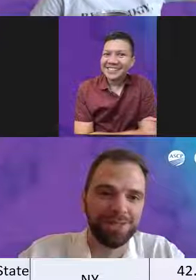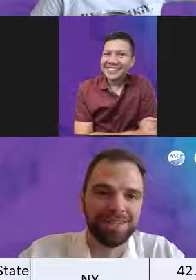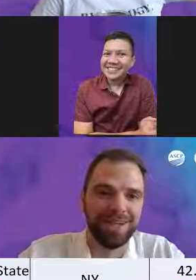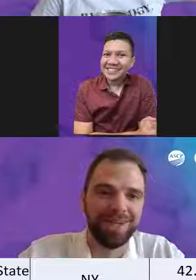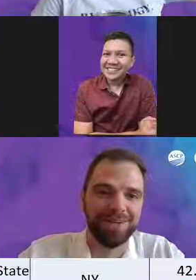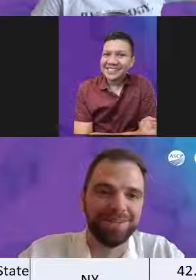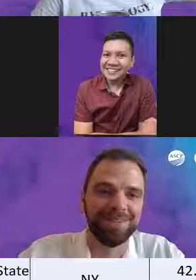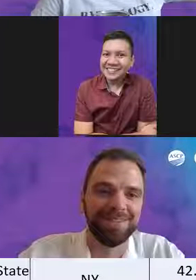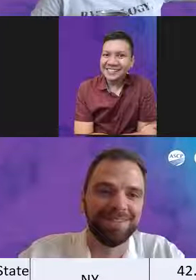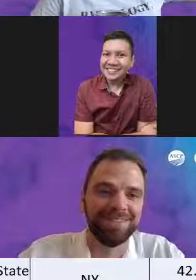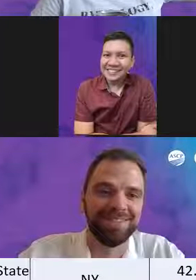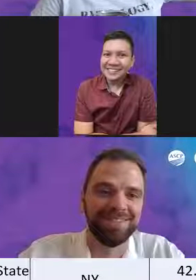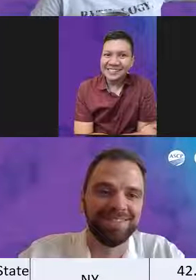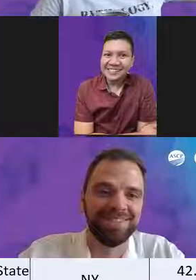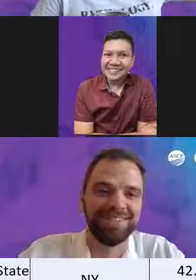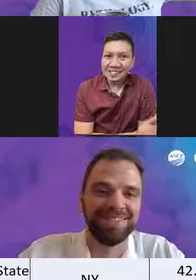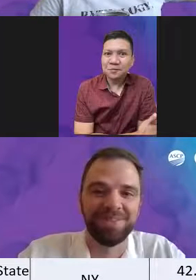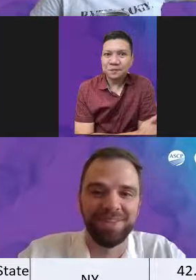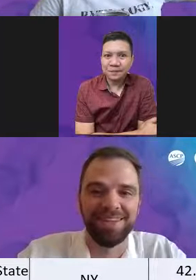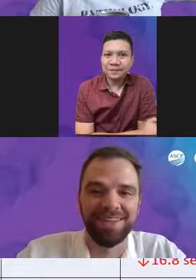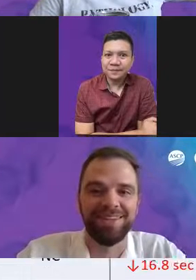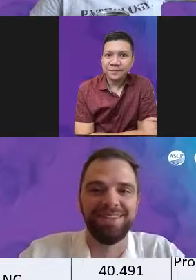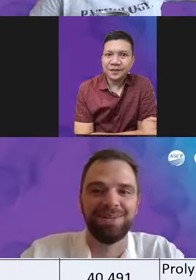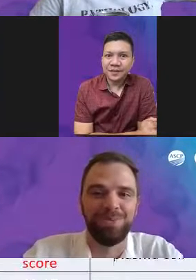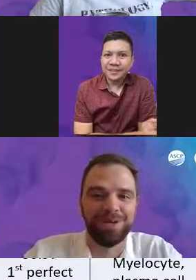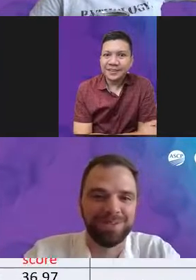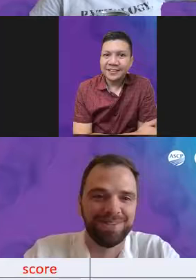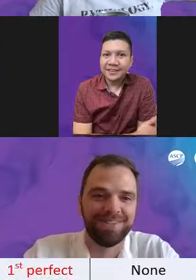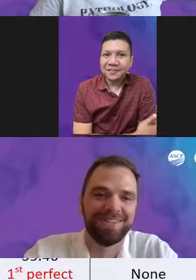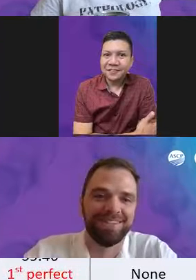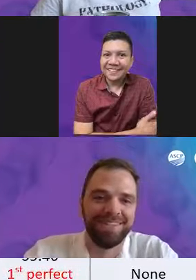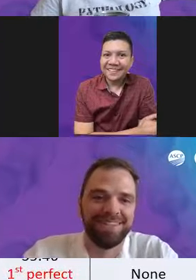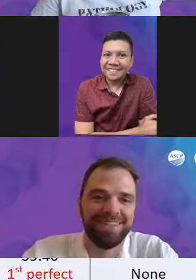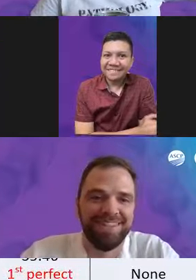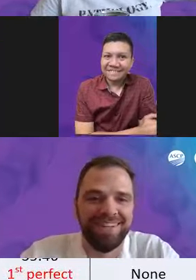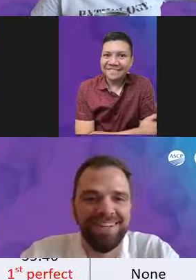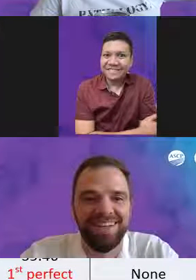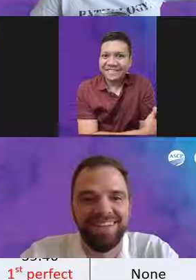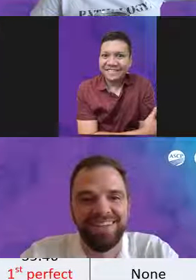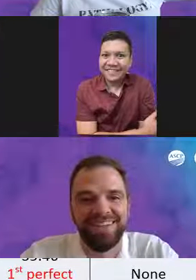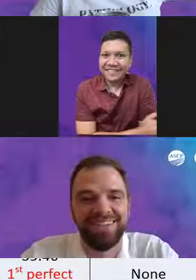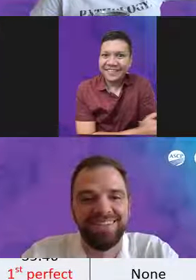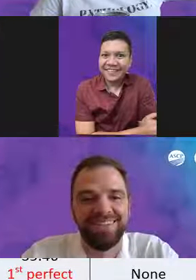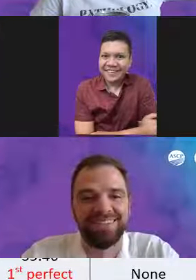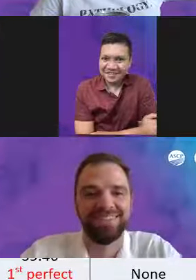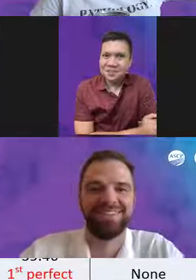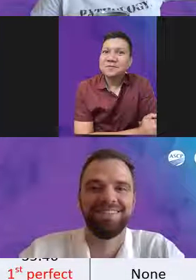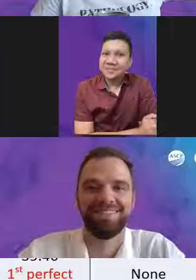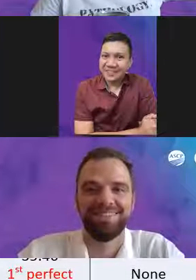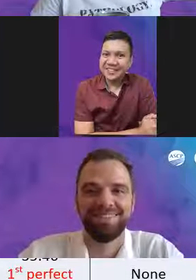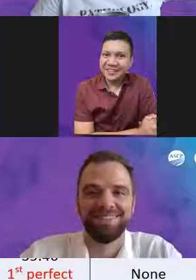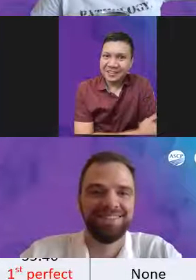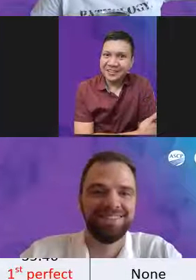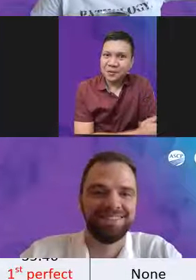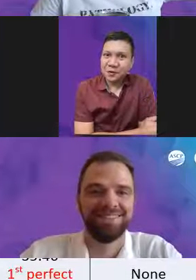We got some good stacking here. We do. And Rulo comes from lots of protein. So you better